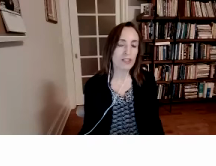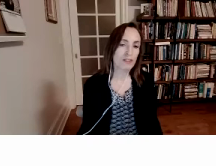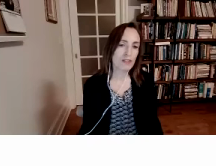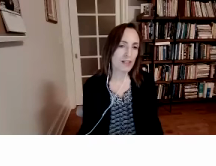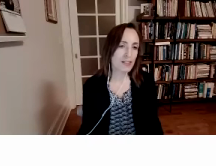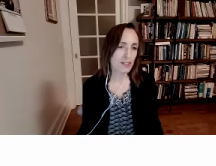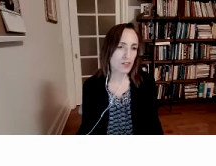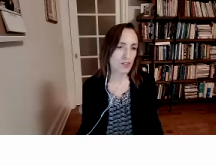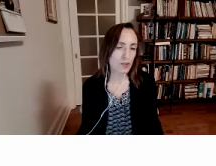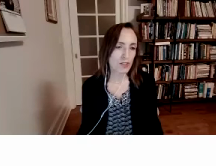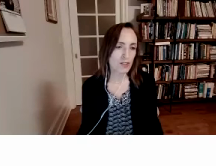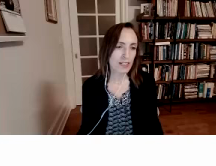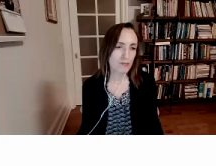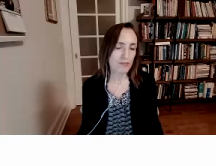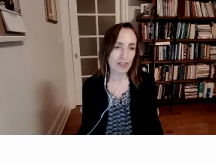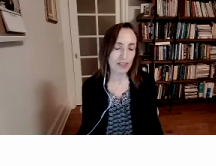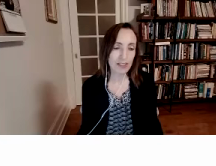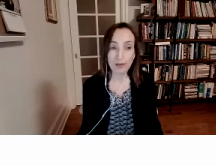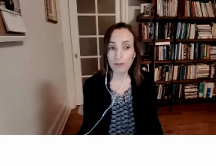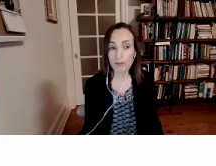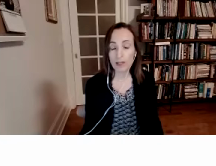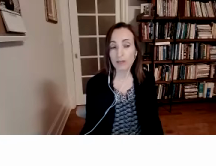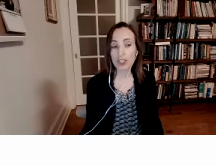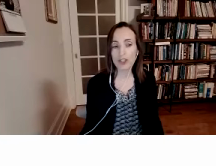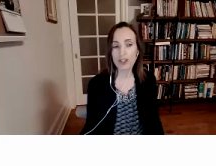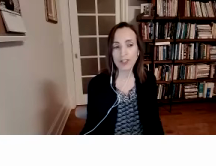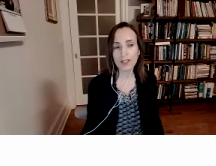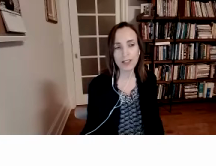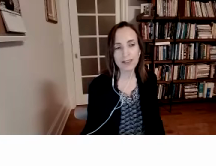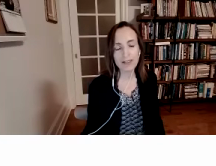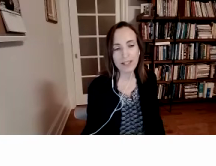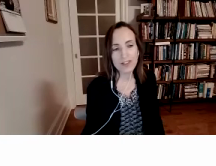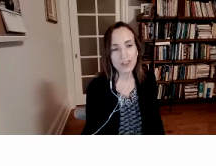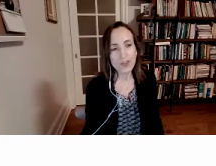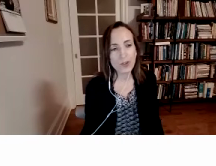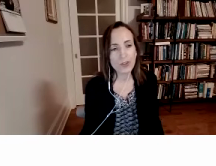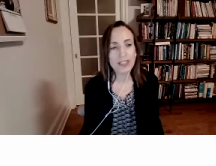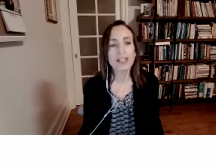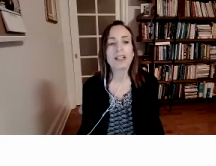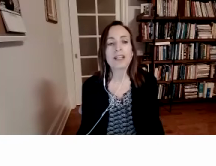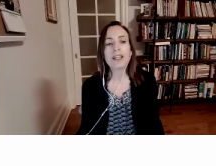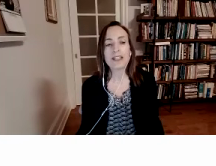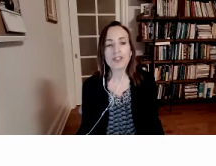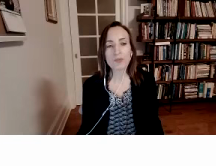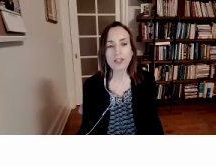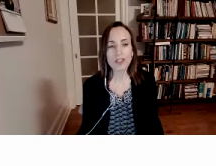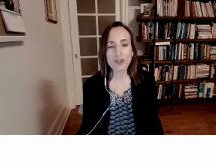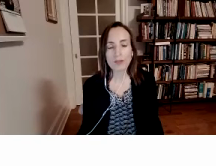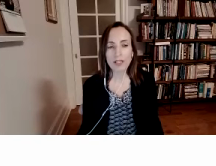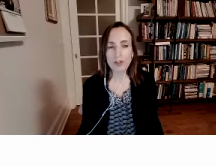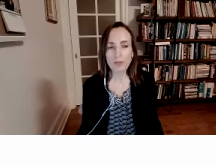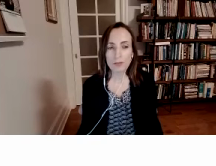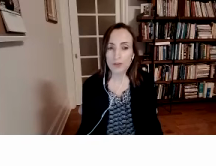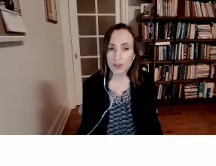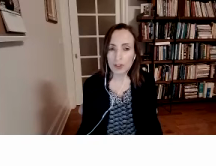with a different context. So here I'm changing just the 2nd sentence in the story. She especially enjoyed